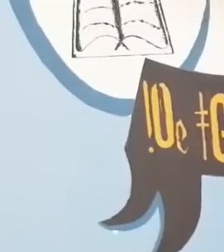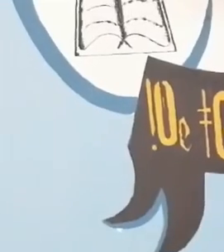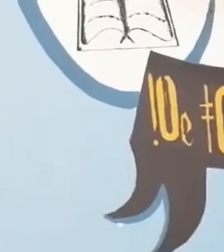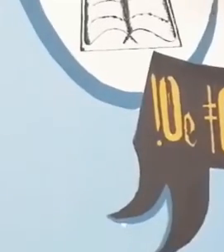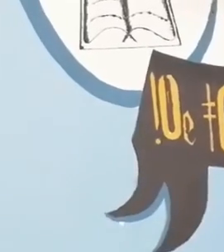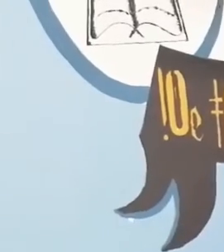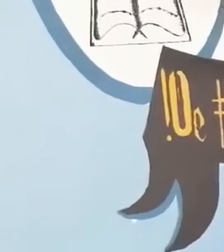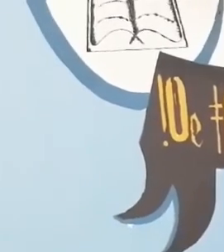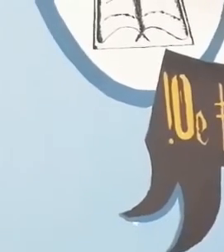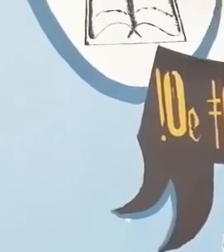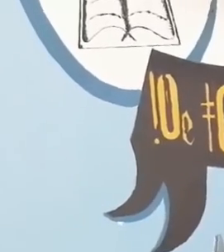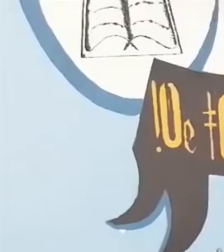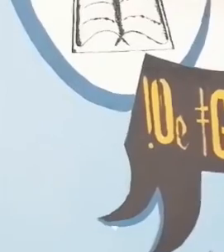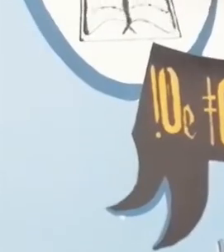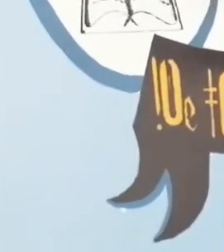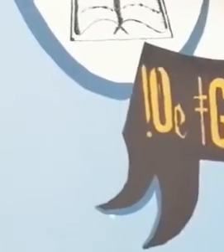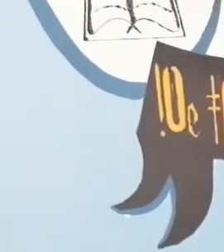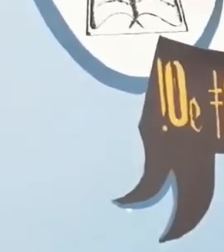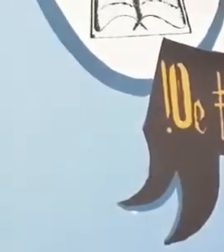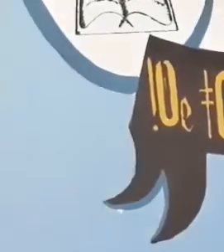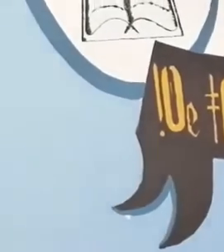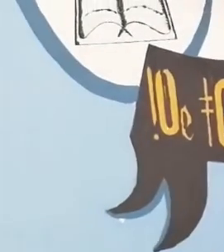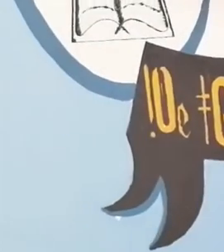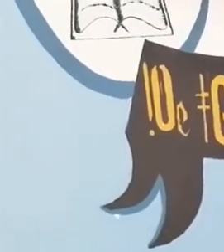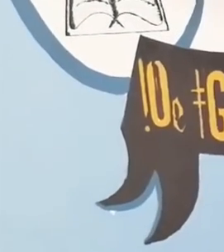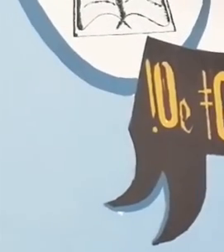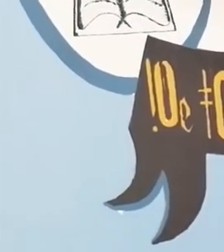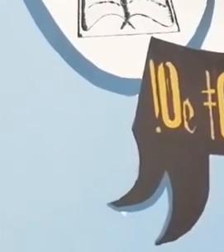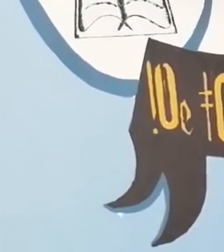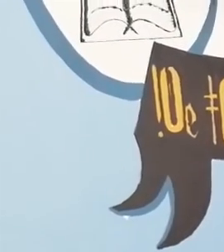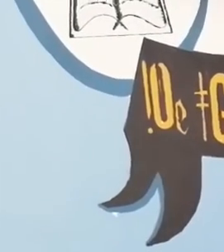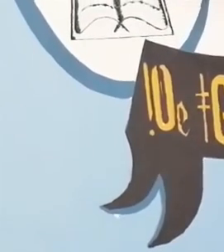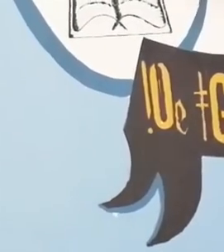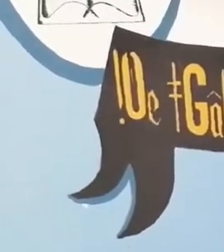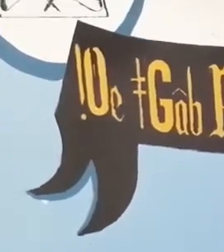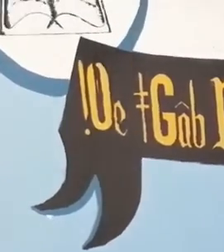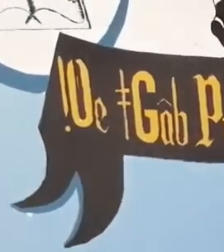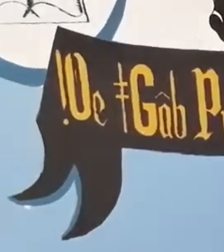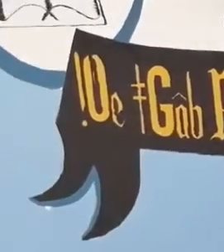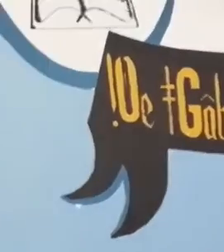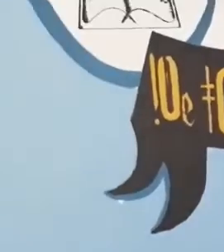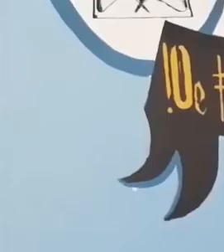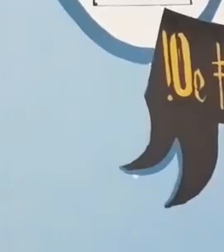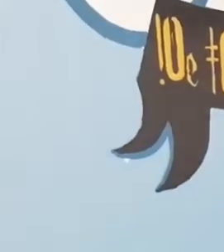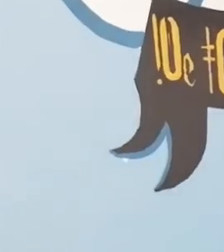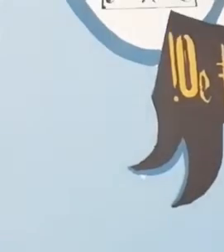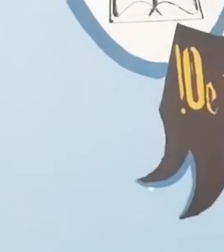is actually our starter. That's what I can say. Yes. So it has helped a lot. I'm so glad. Yeah. And then